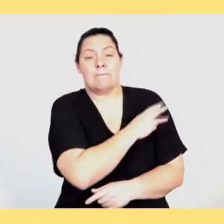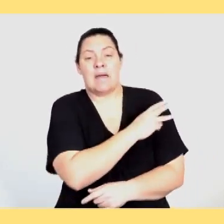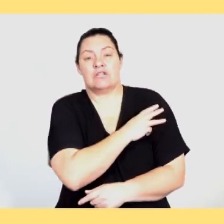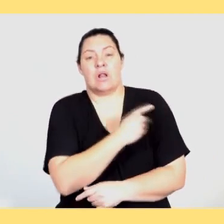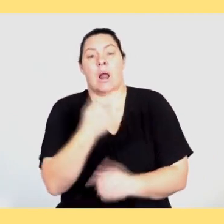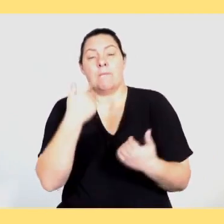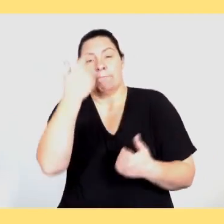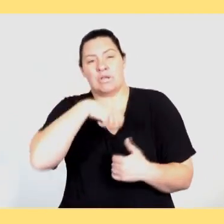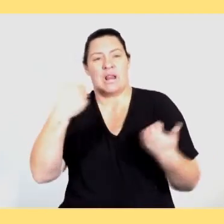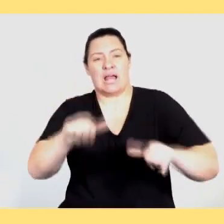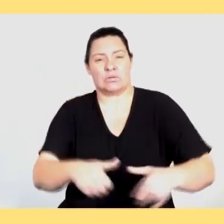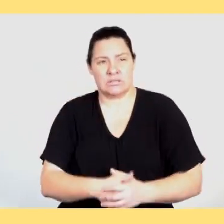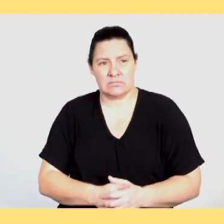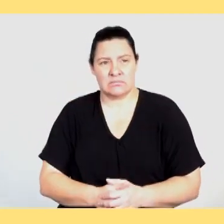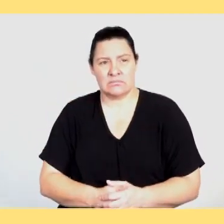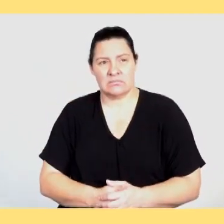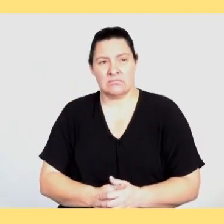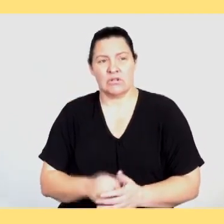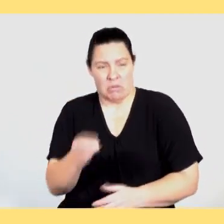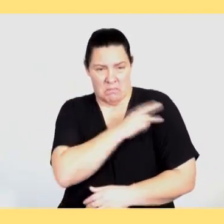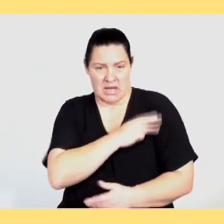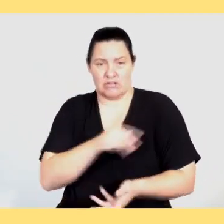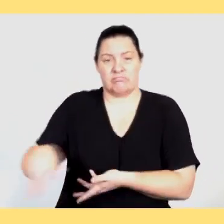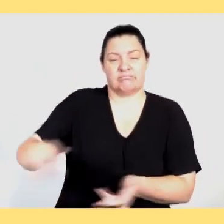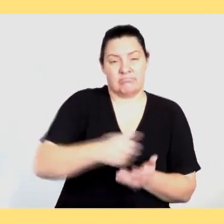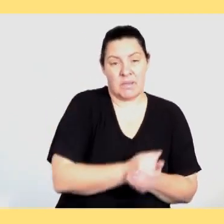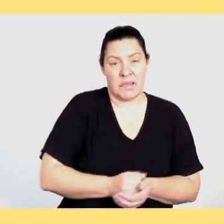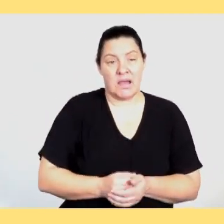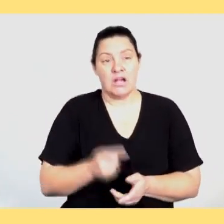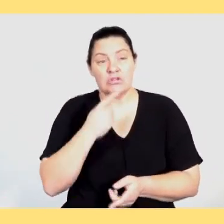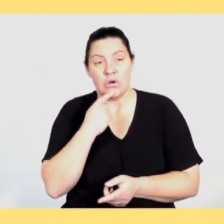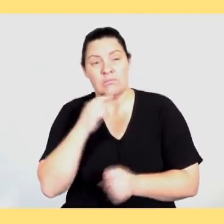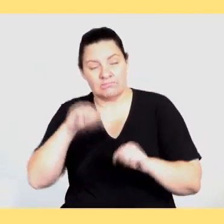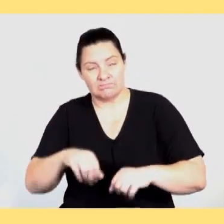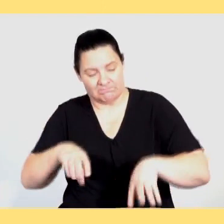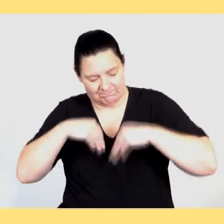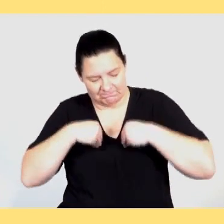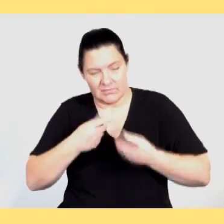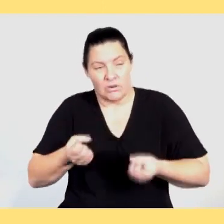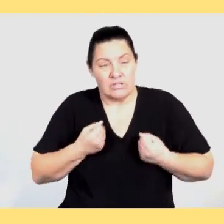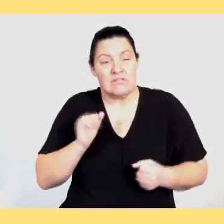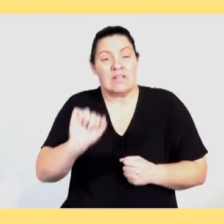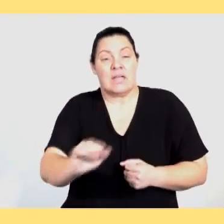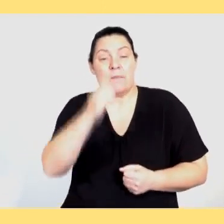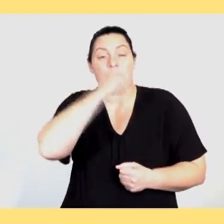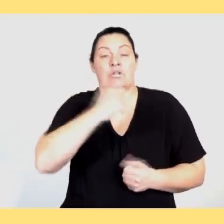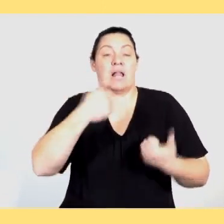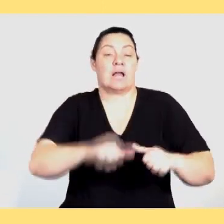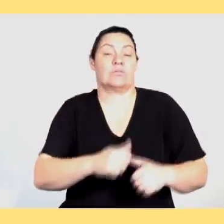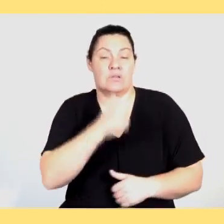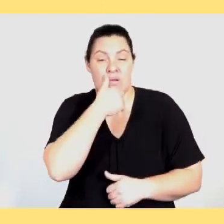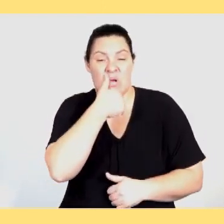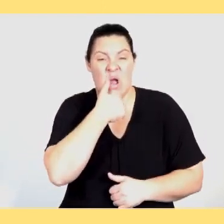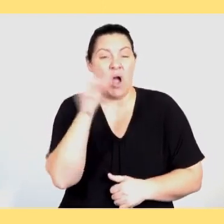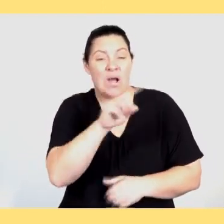manager's personal account. So the manager was collecting the money. Dave, the manager, is admitted to receiving the payments in his personal